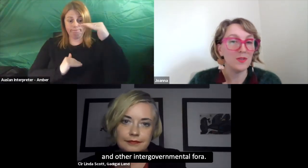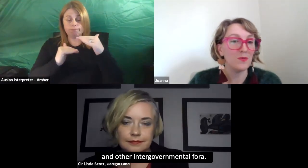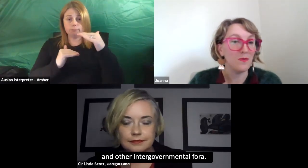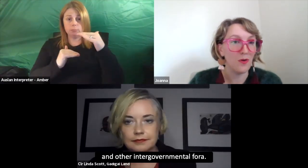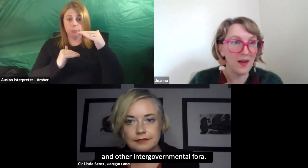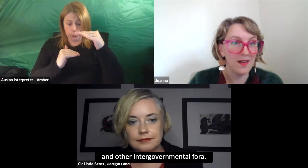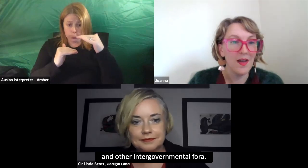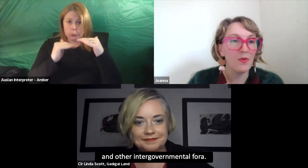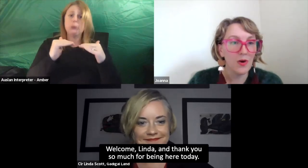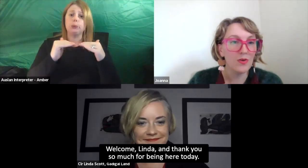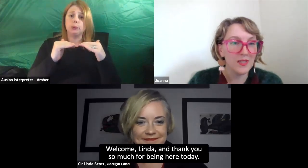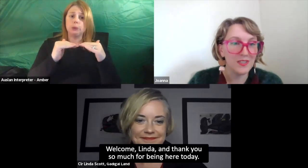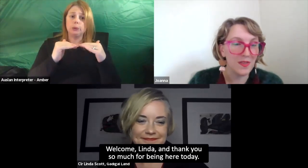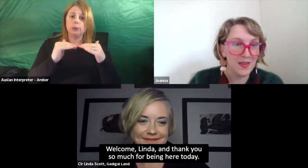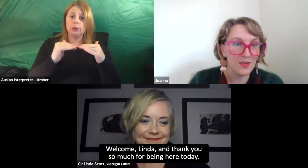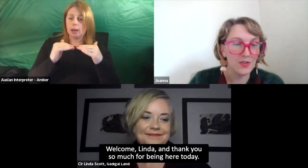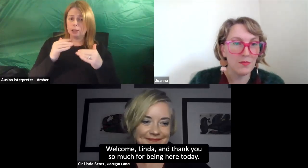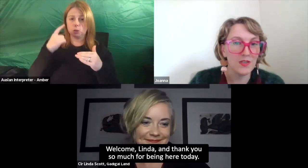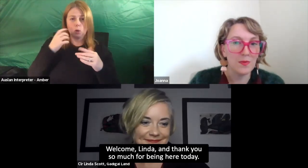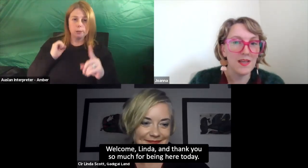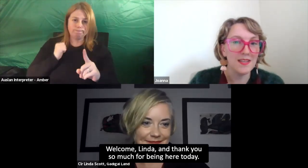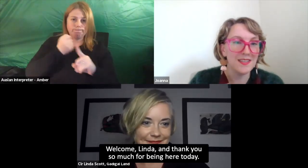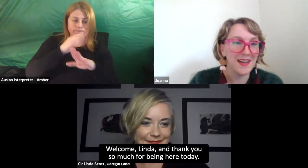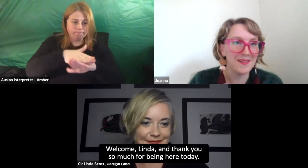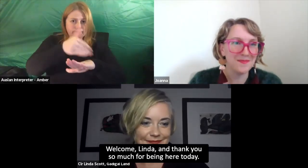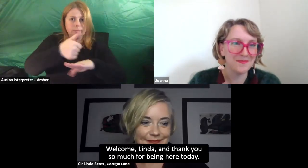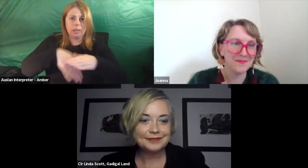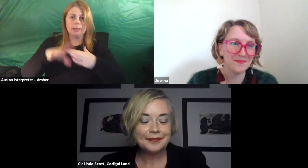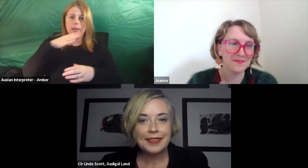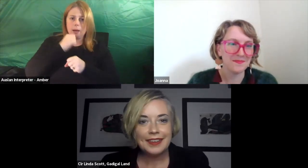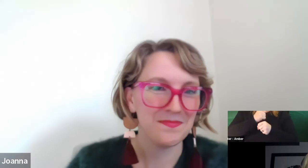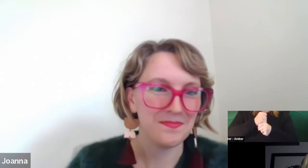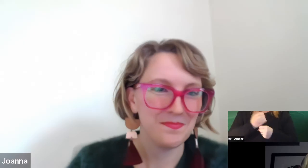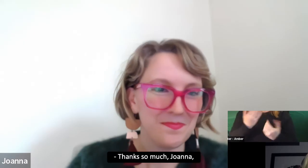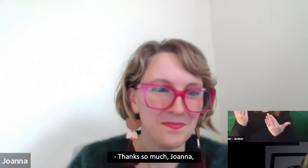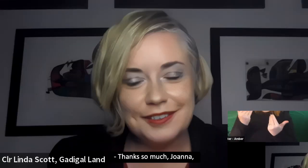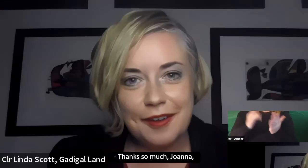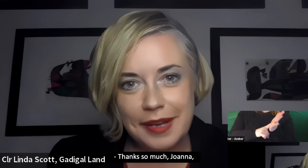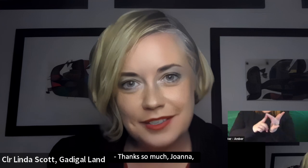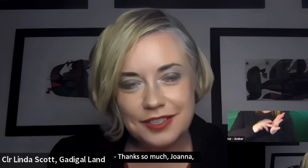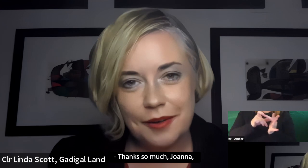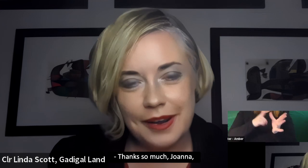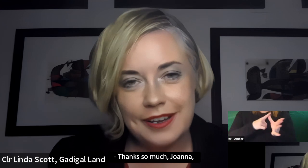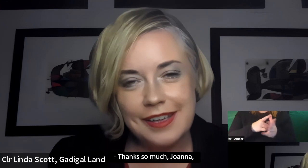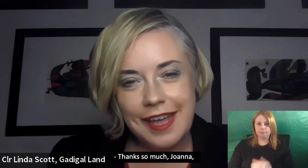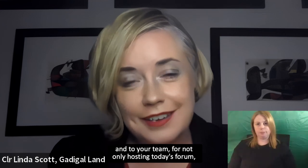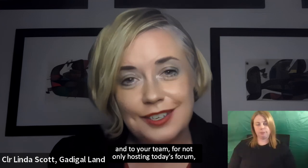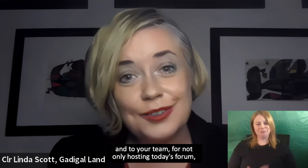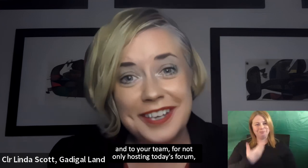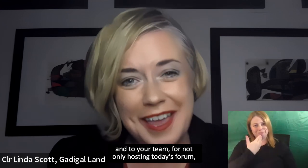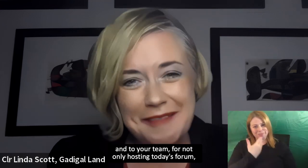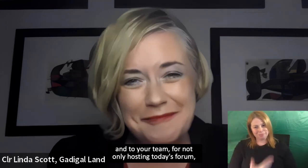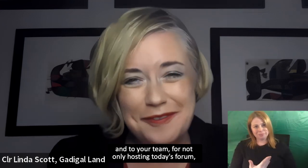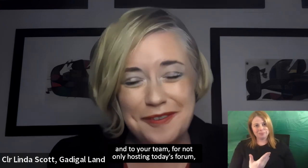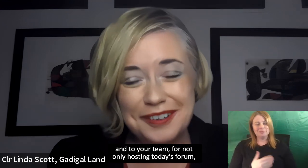intergovernmental forum. Welcome Linda and thank you so much for being here today. Thanks so much Joanna and